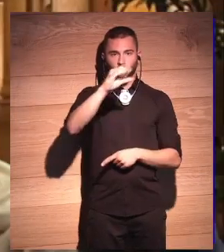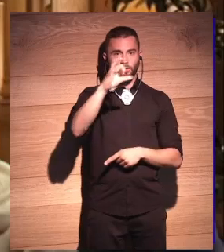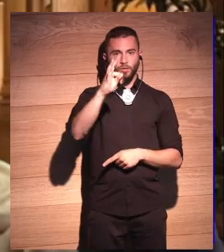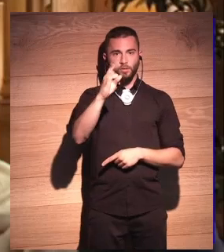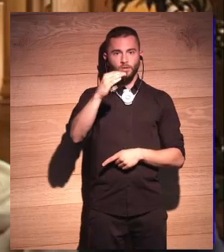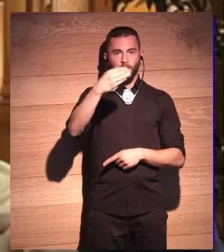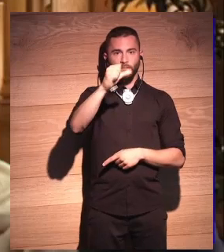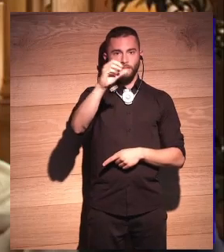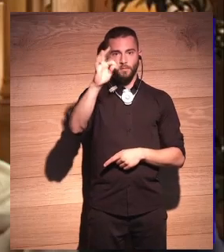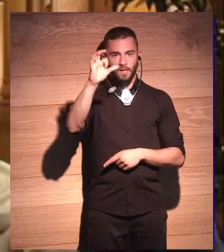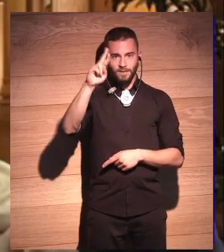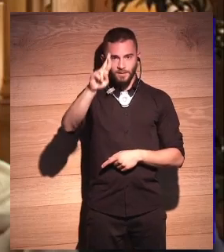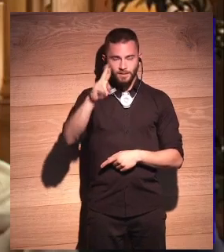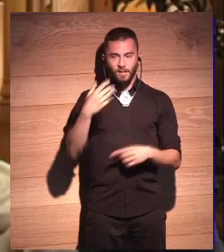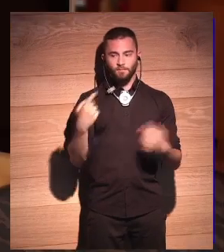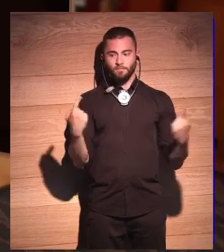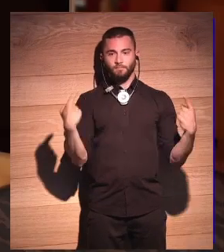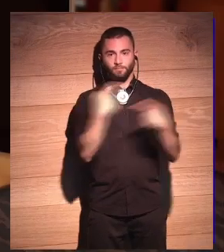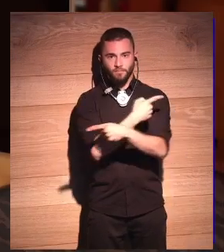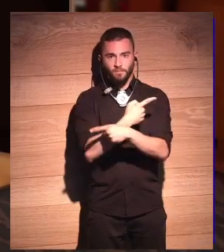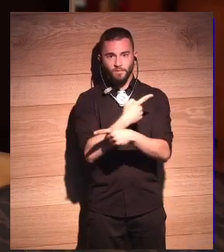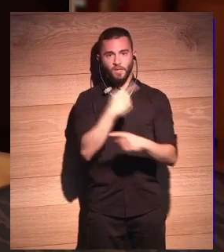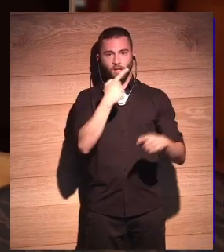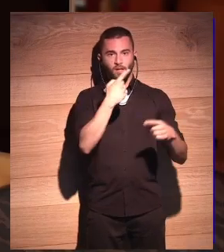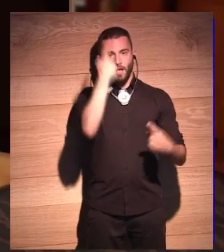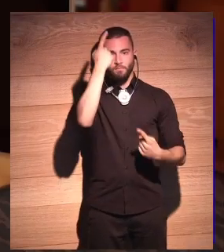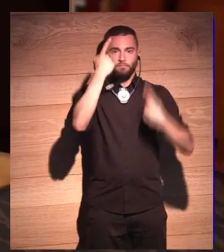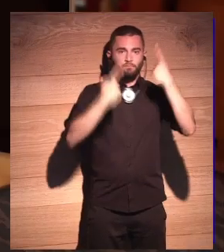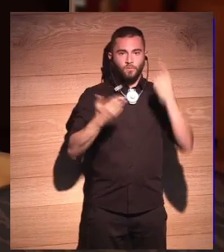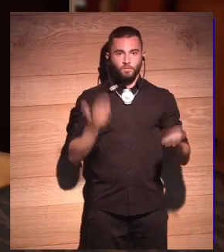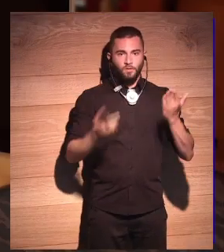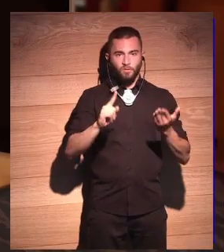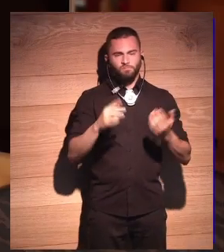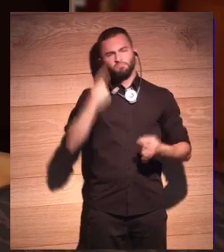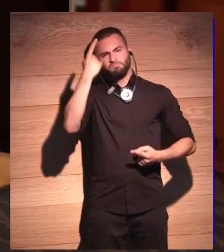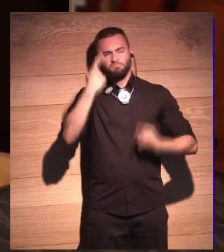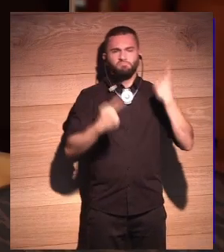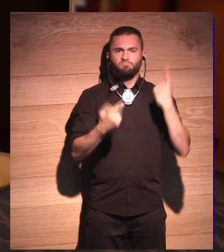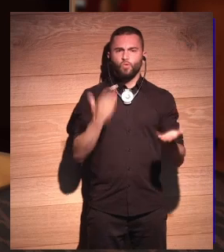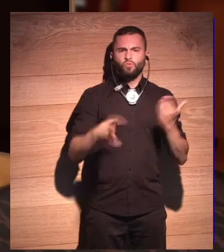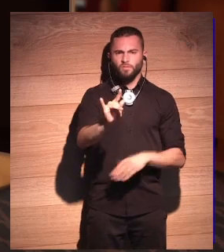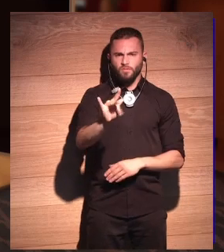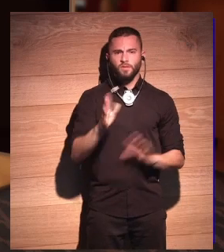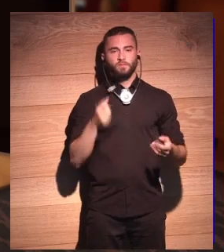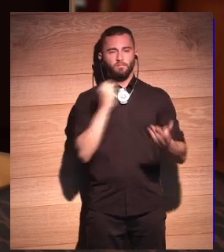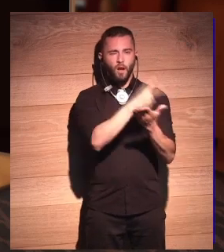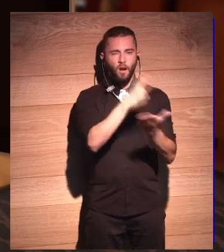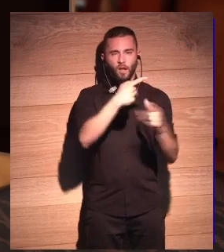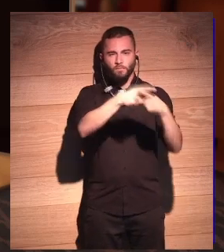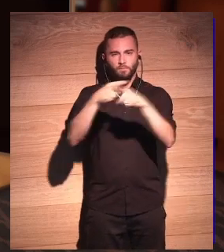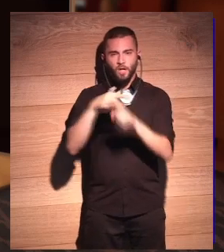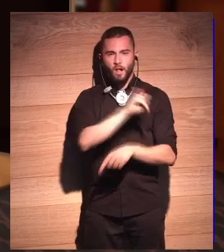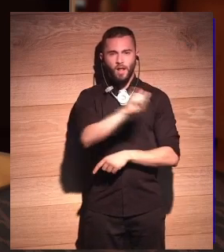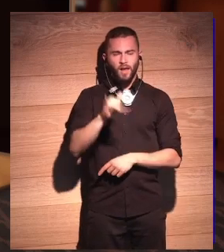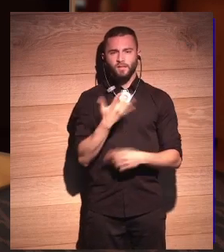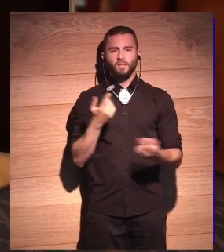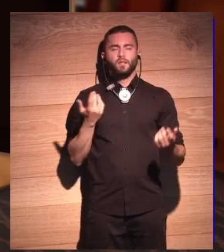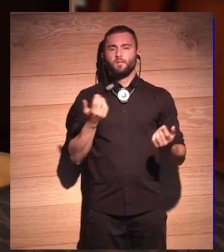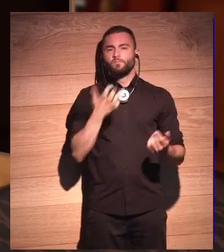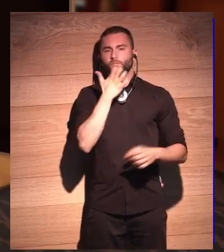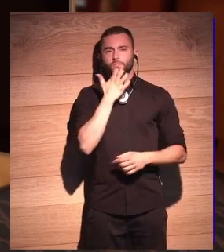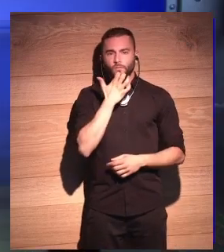justice. Sometimes it does. But we had a whole bunch of challenges. And we're like, how do we make a game out of someone's